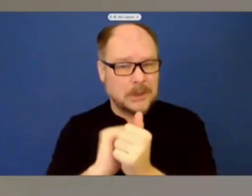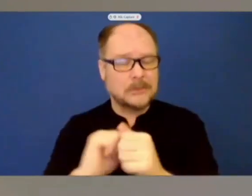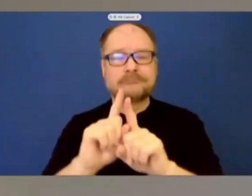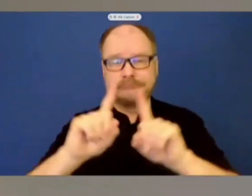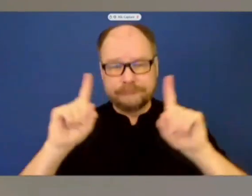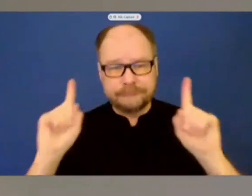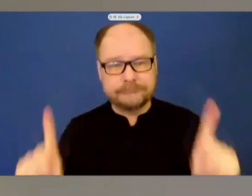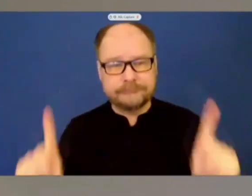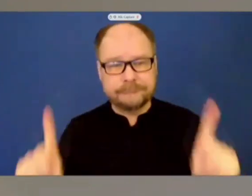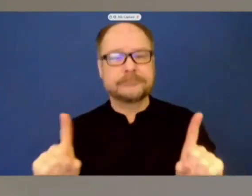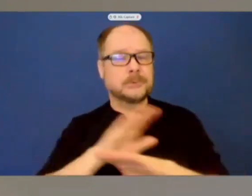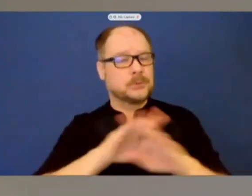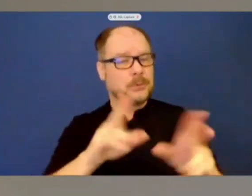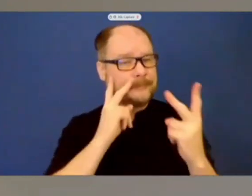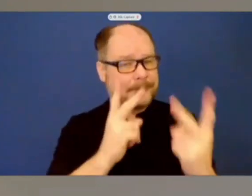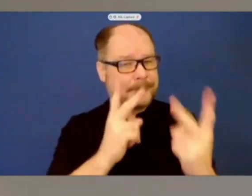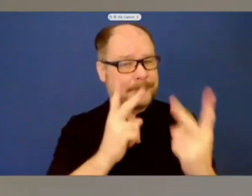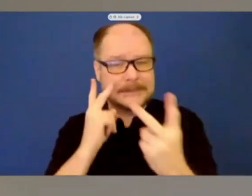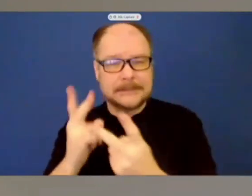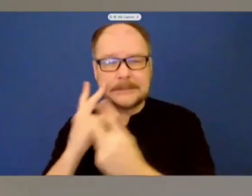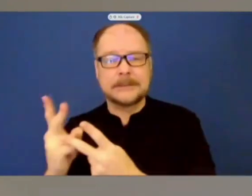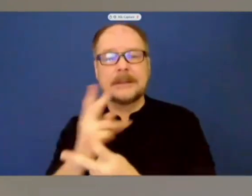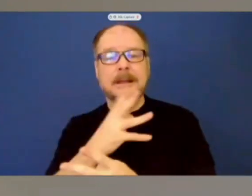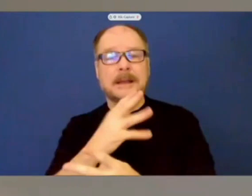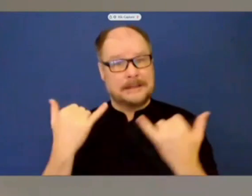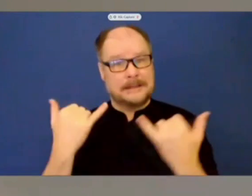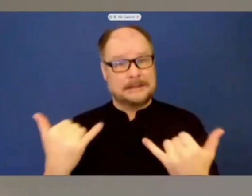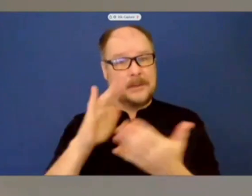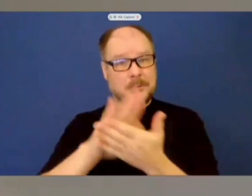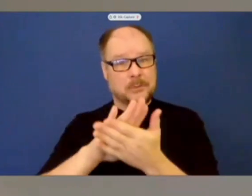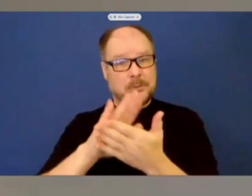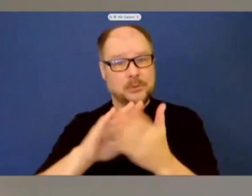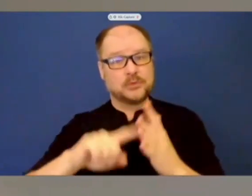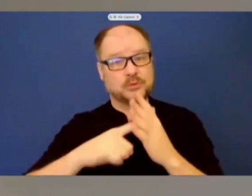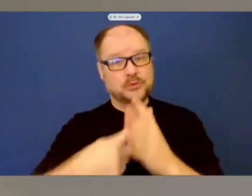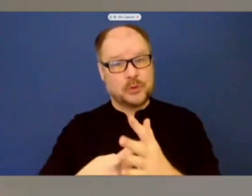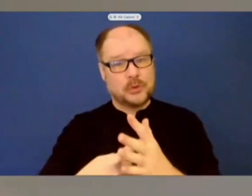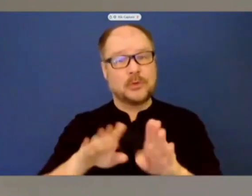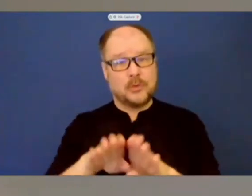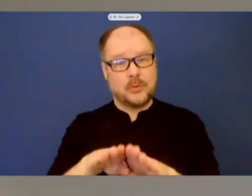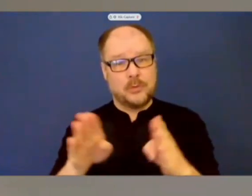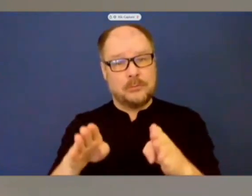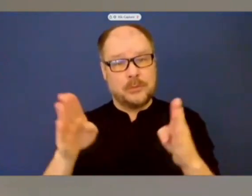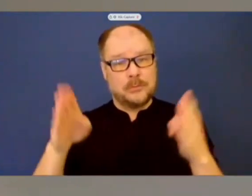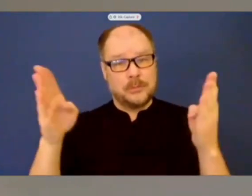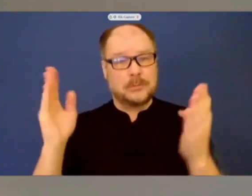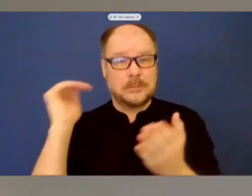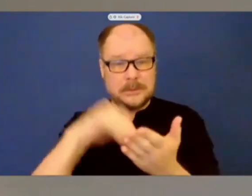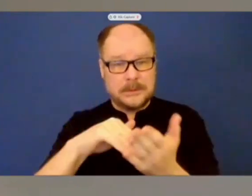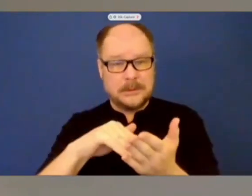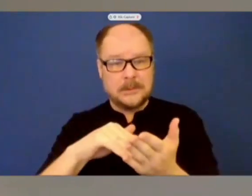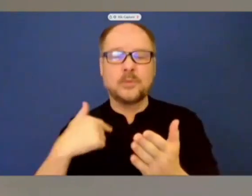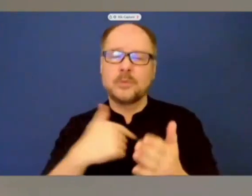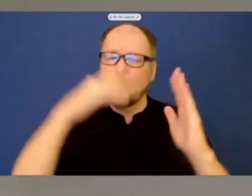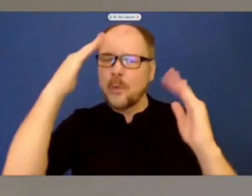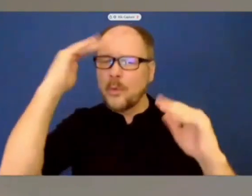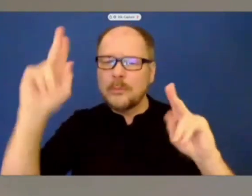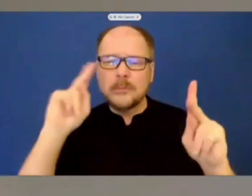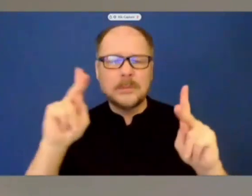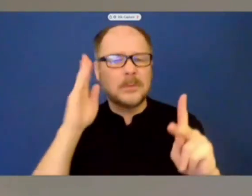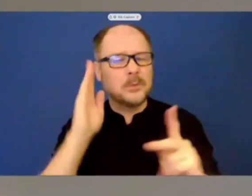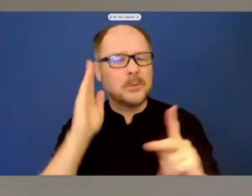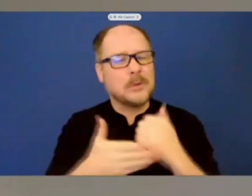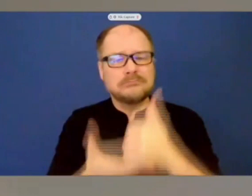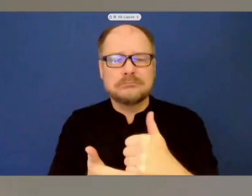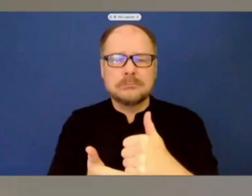further, especially as we move our children back into school. So we hope that people will continue to do the things that we know are making a difference in